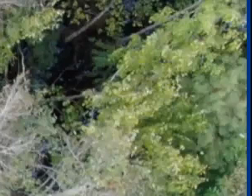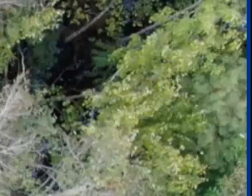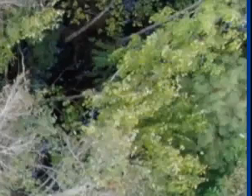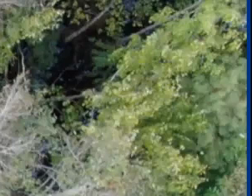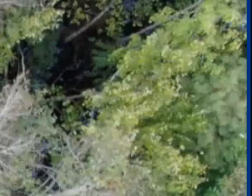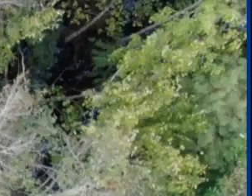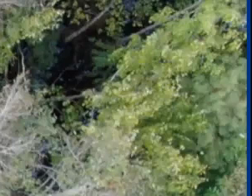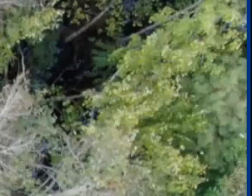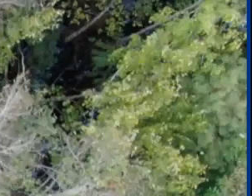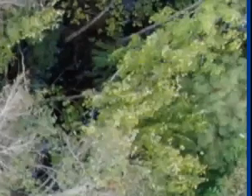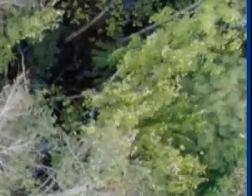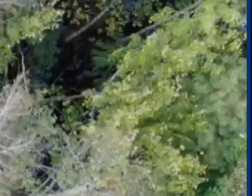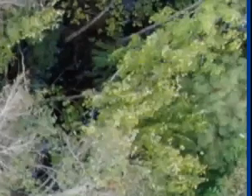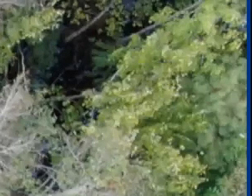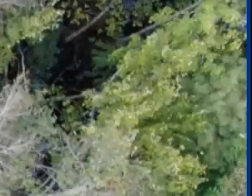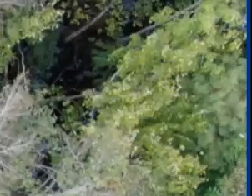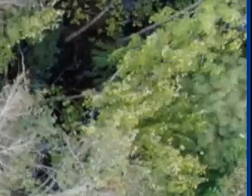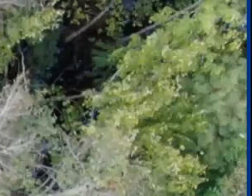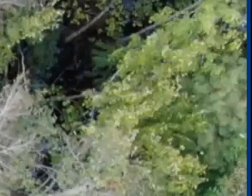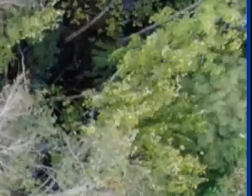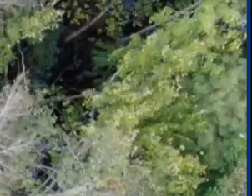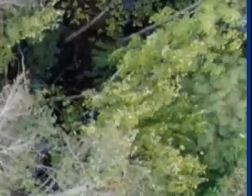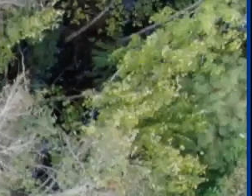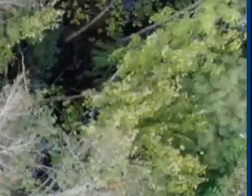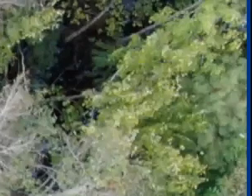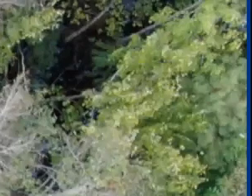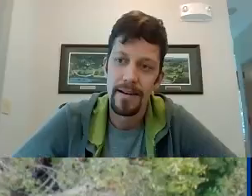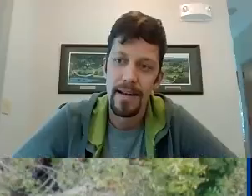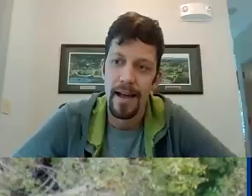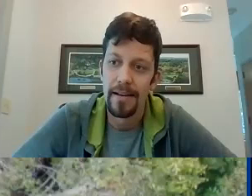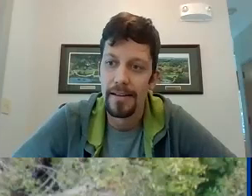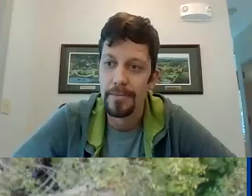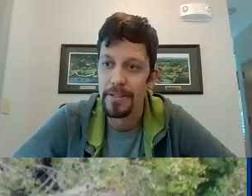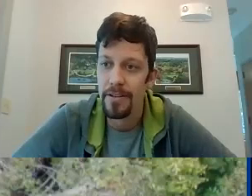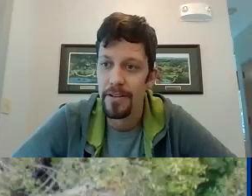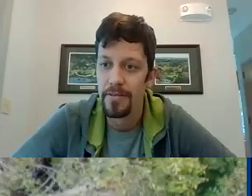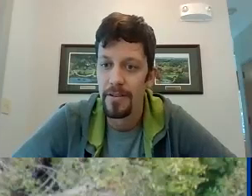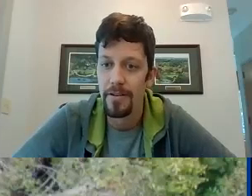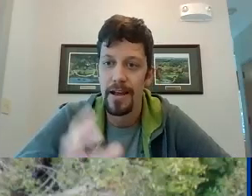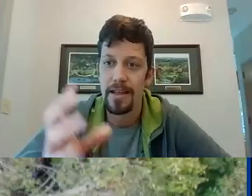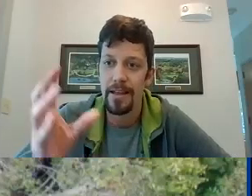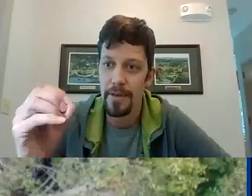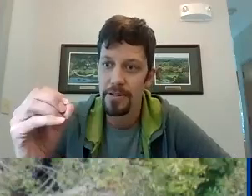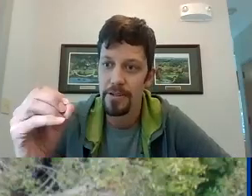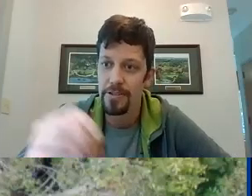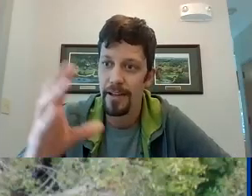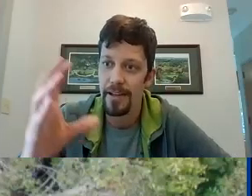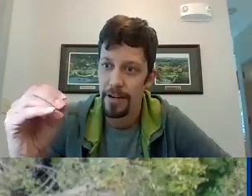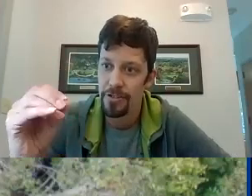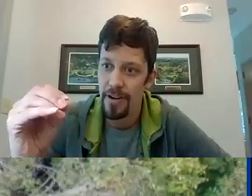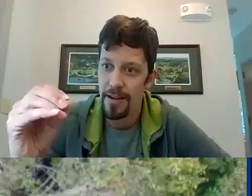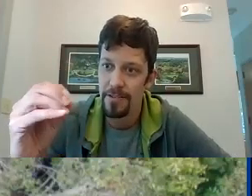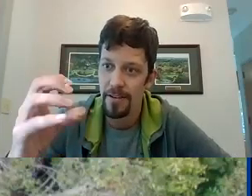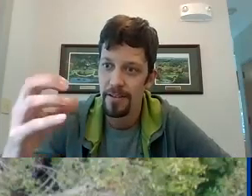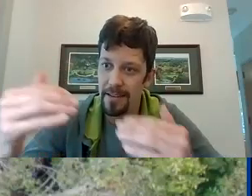do the carnivorous plants, can they hurt us? Can they hurt humans? They cannot. They're not like pinchers. They're not like bear